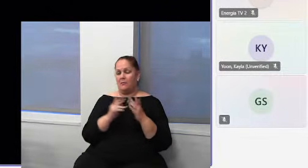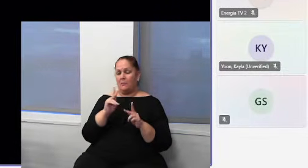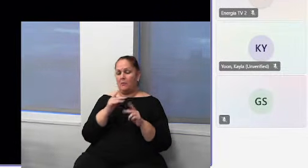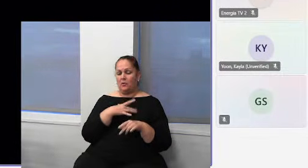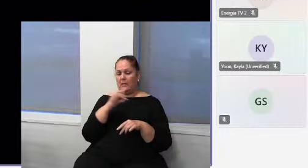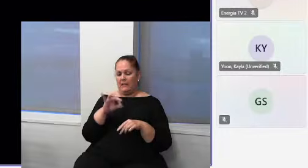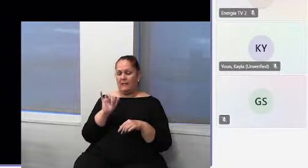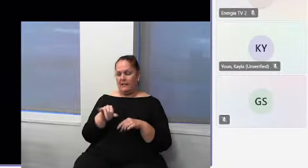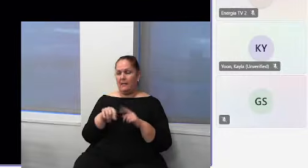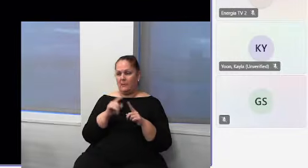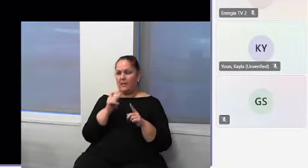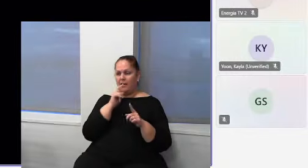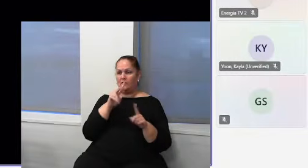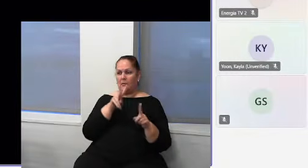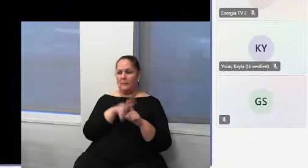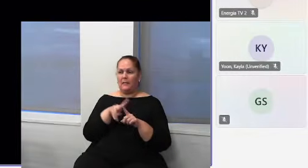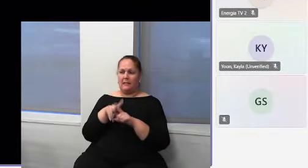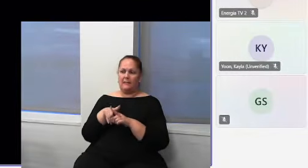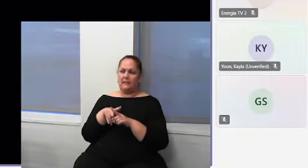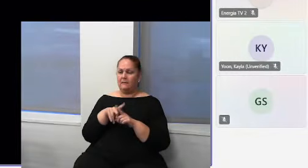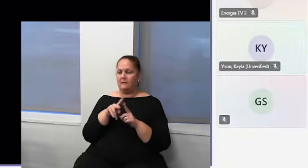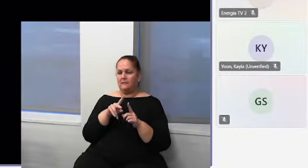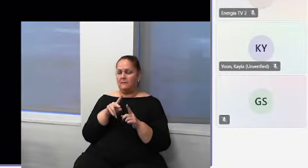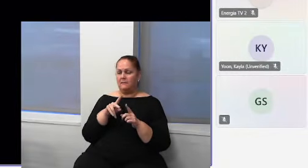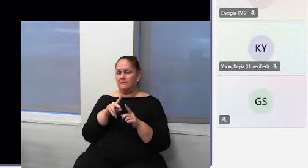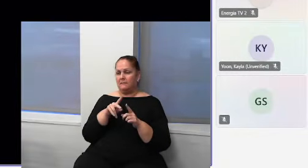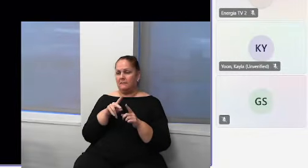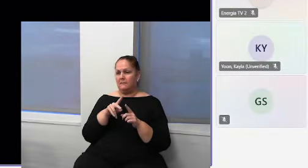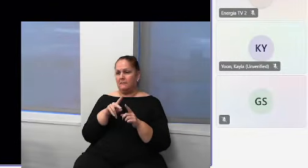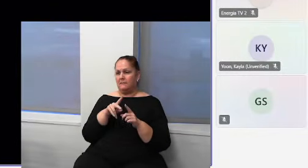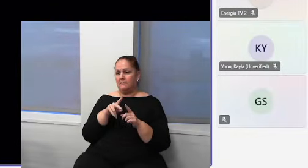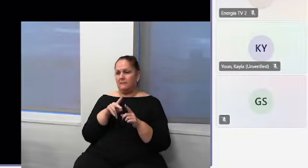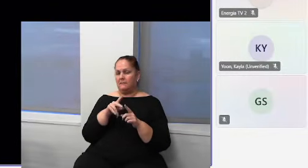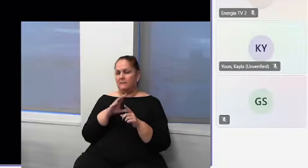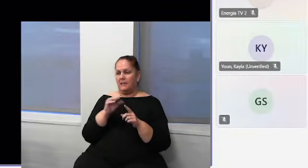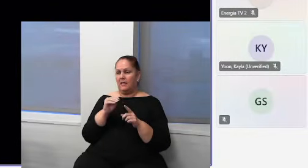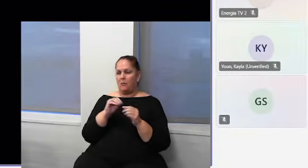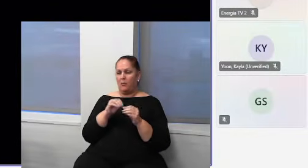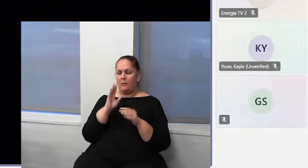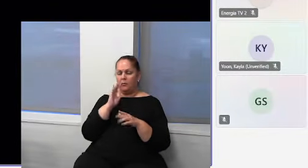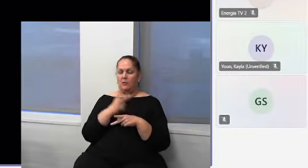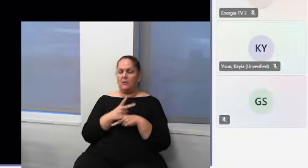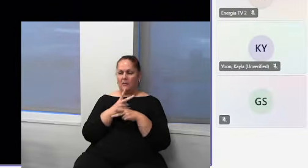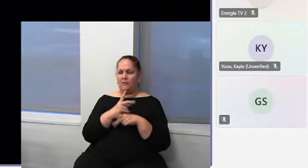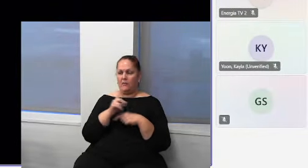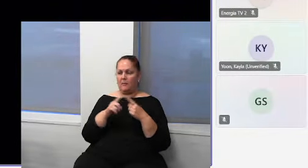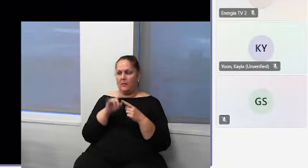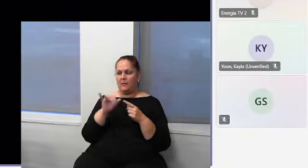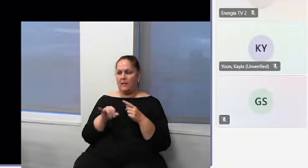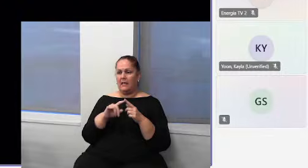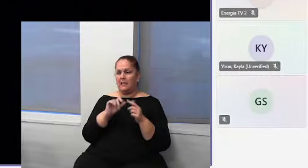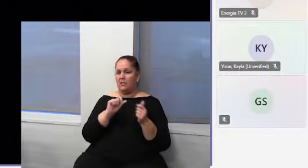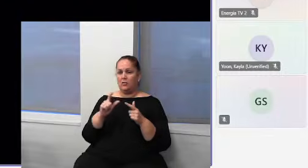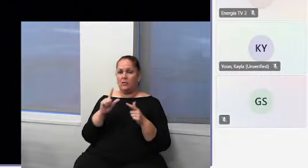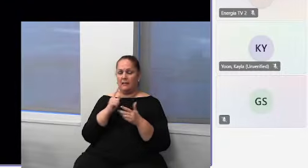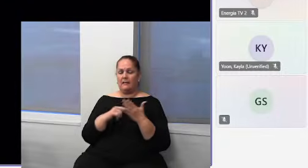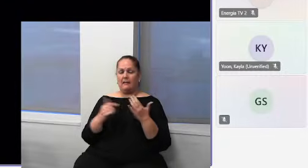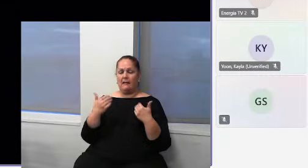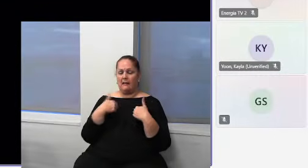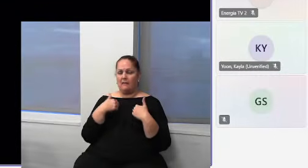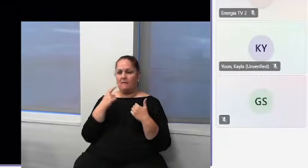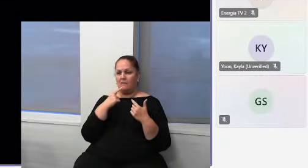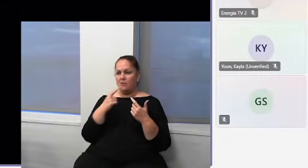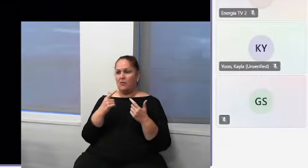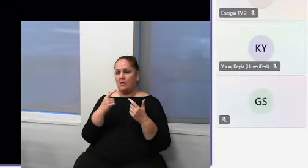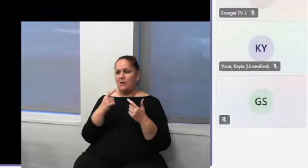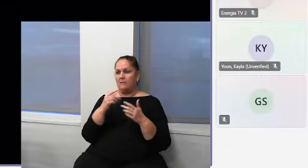people who don't like that, and so I have to apply that absolutely even-handedly, and I will be more careful about that. And that is all that